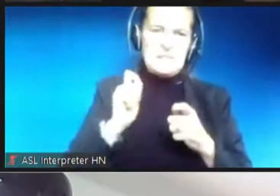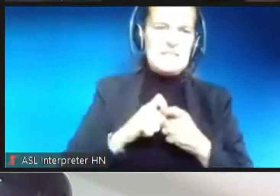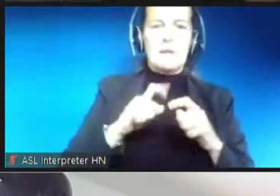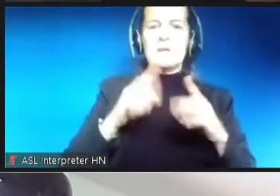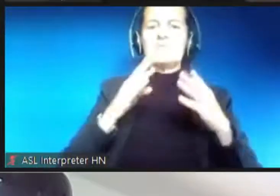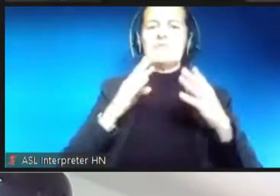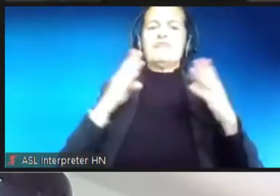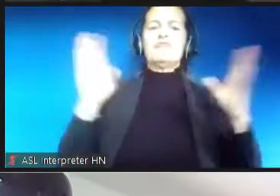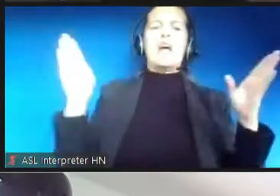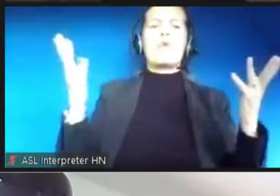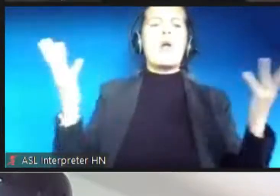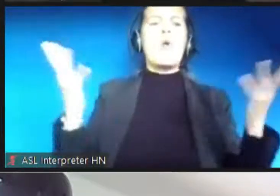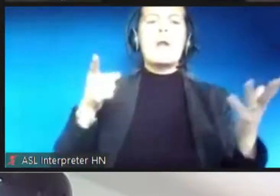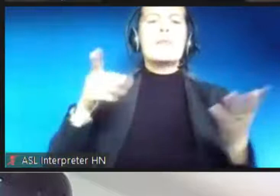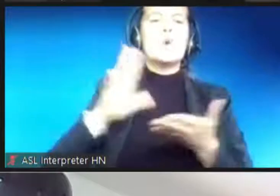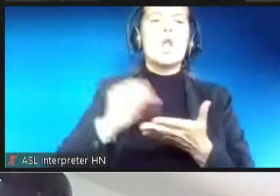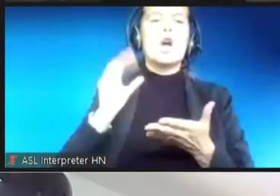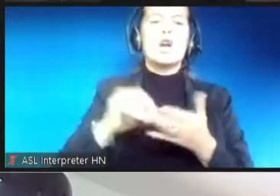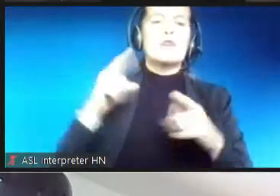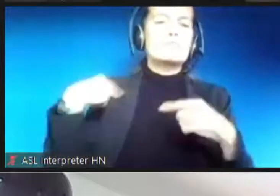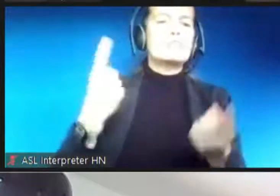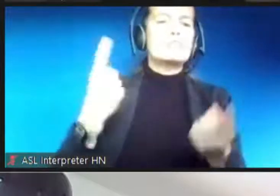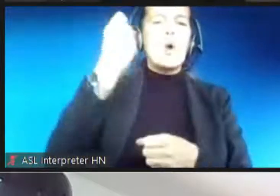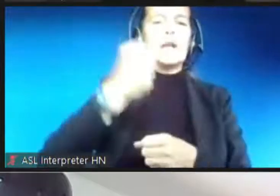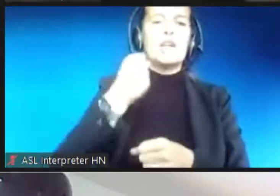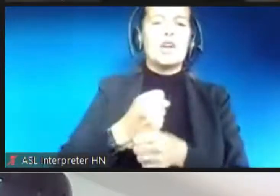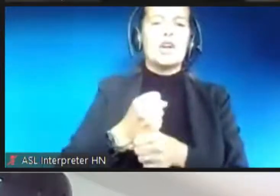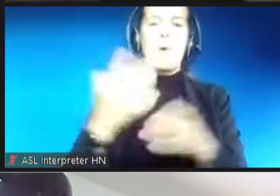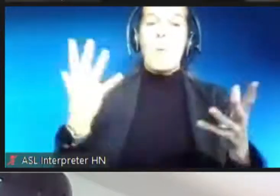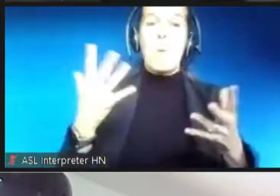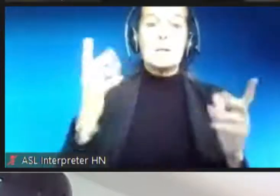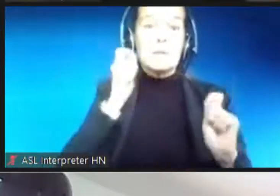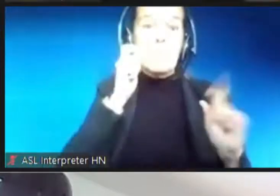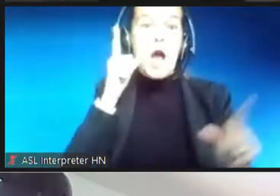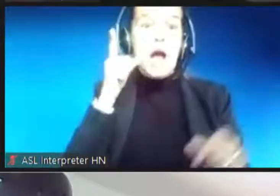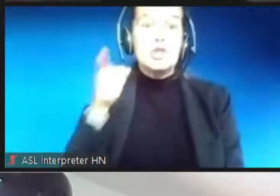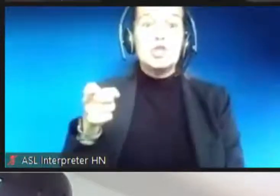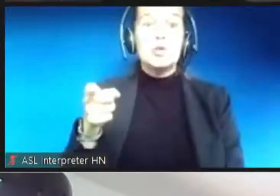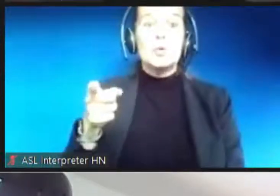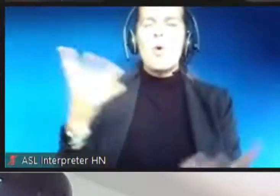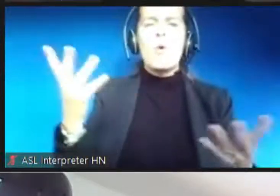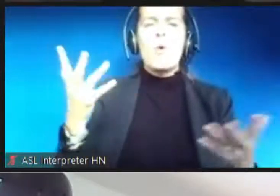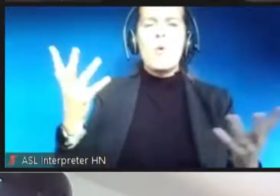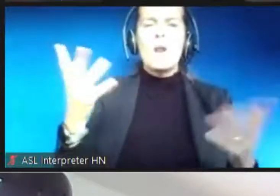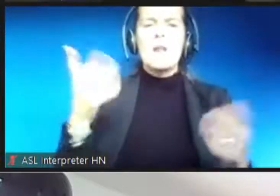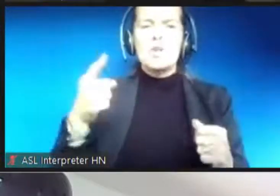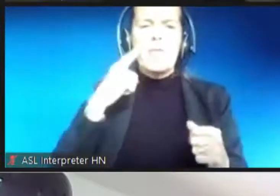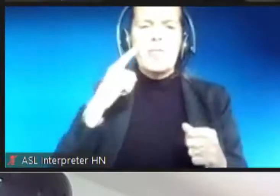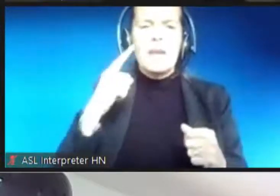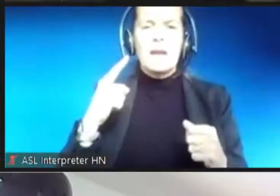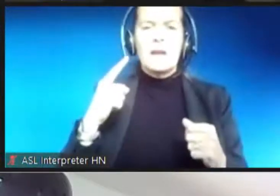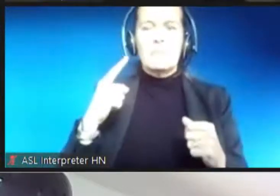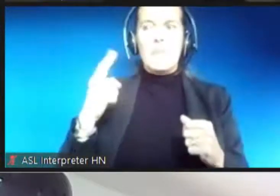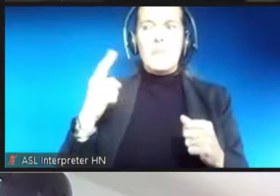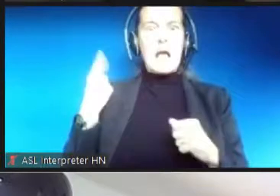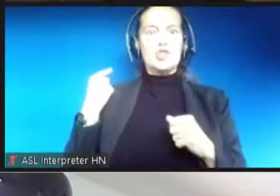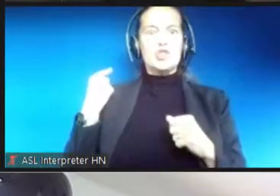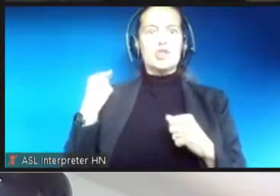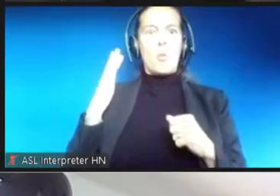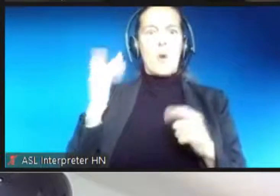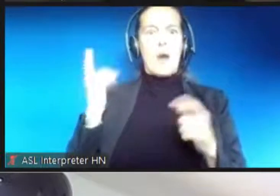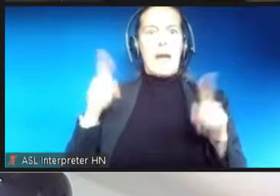have you learned over the process? What has surprised you? Where did you think we were going to be a year hence, and where did we actually end